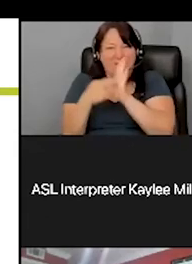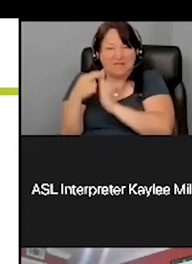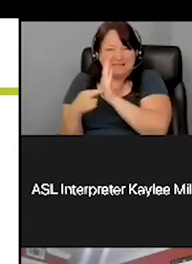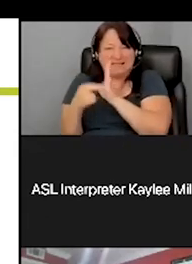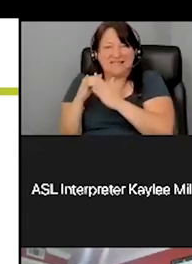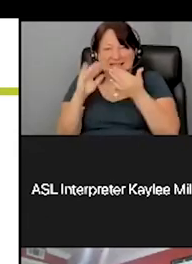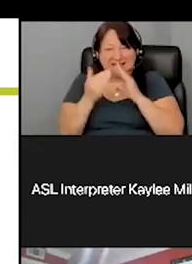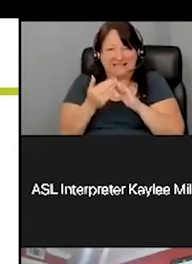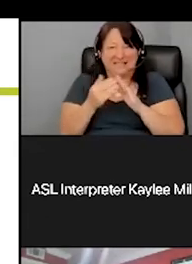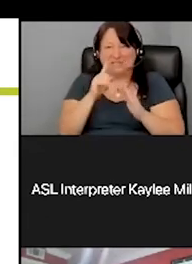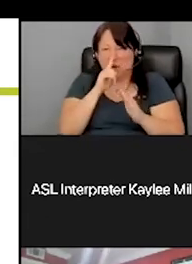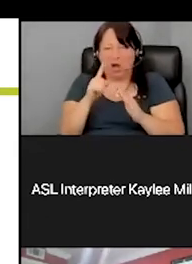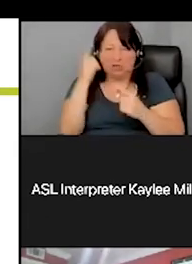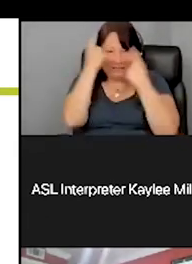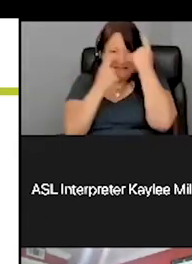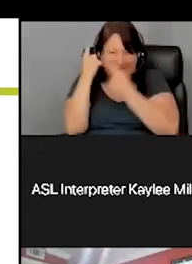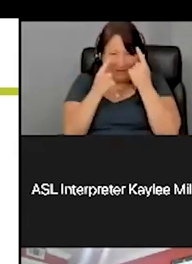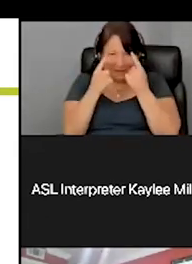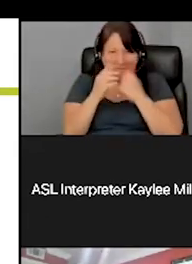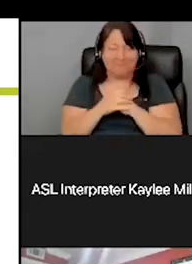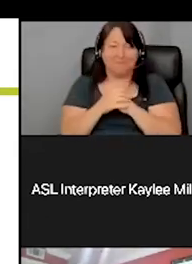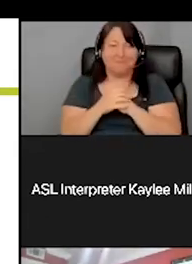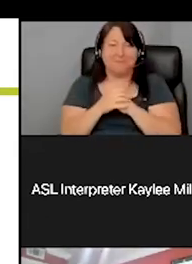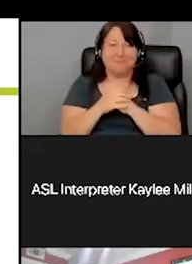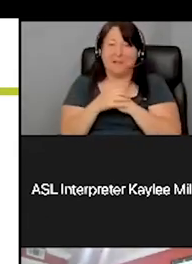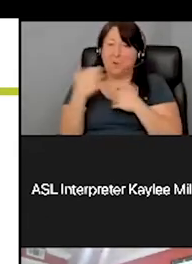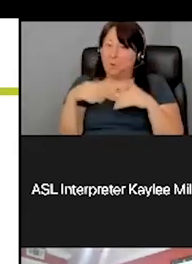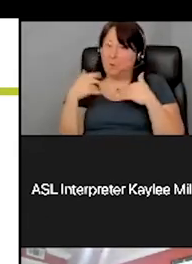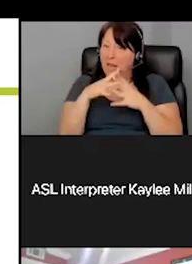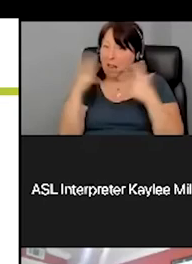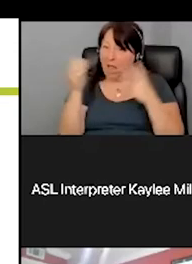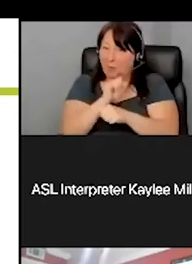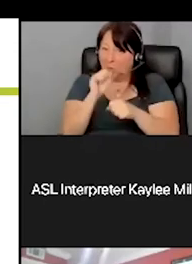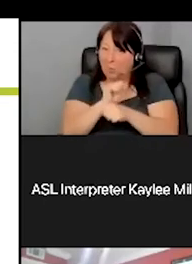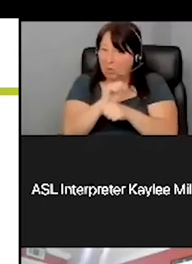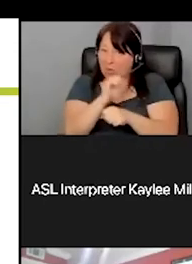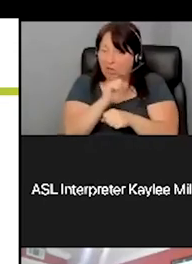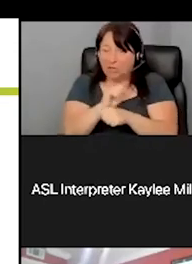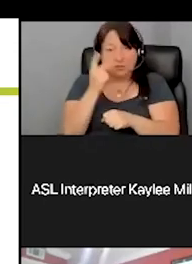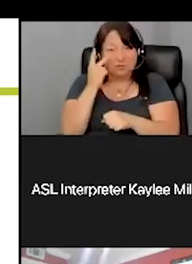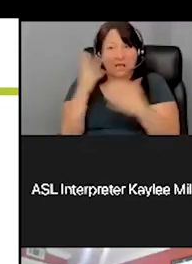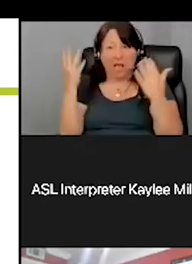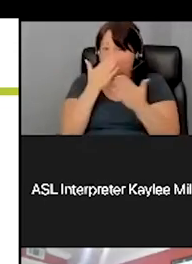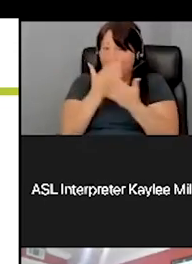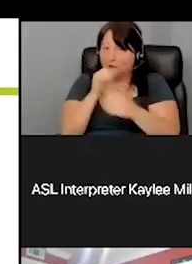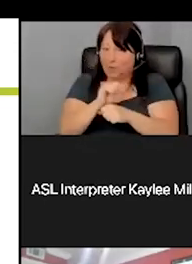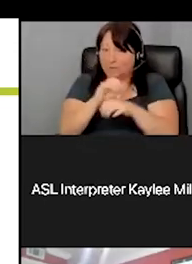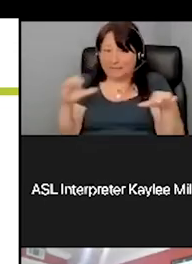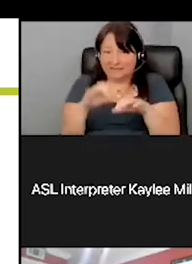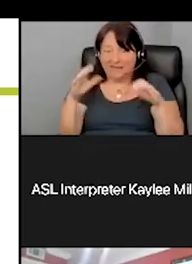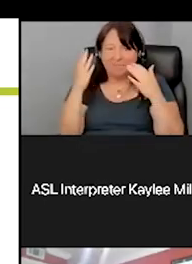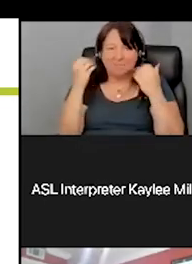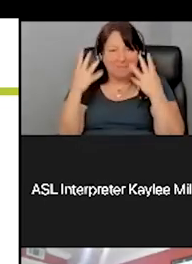are considering. You know, this is a significant effort, and you can see that there's a lot of good work being done by many